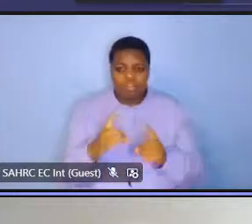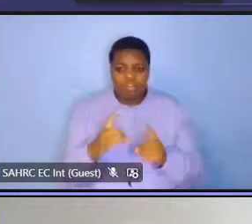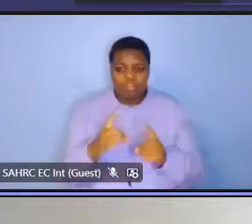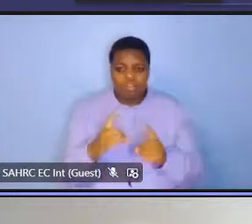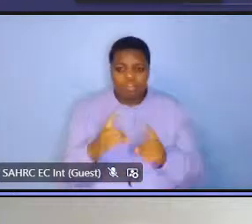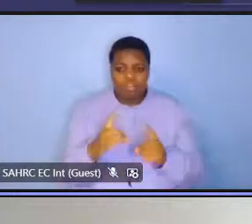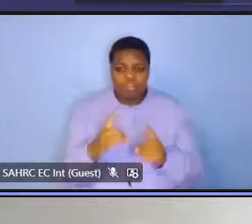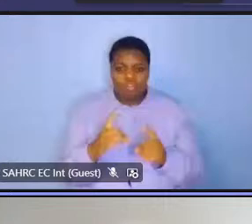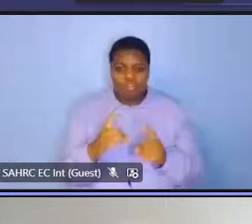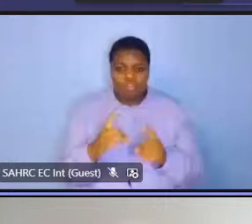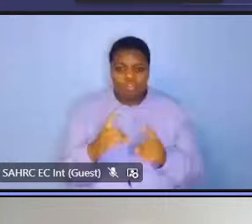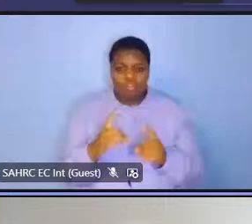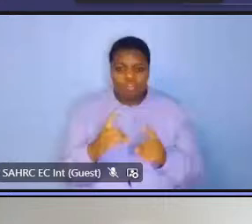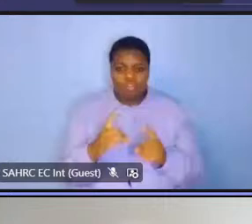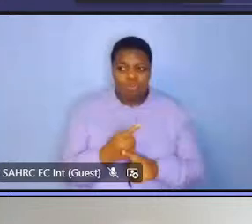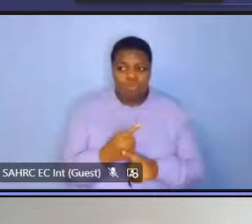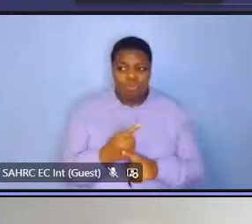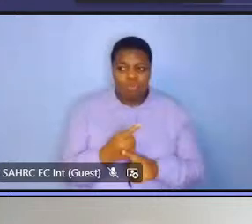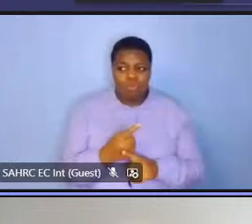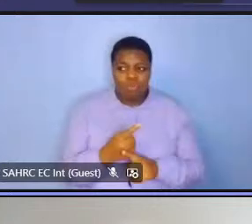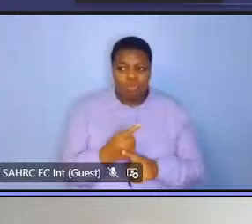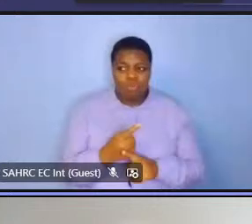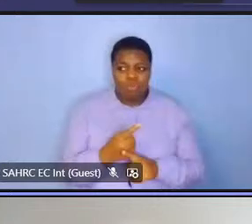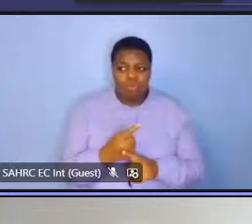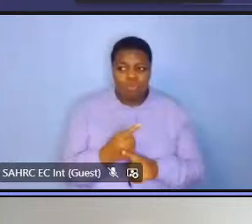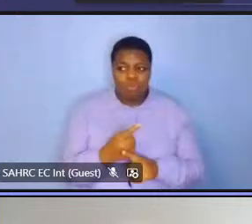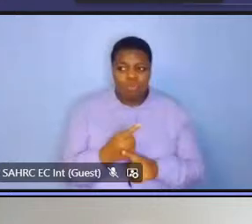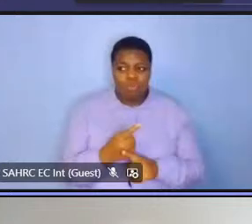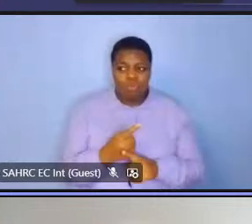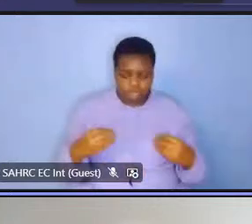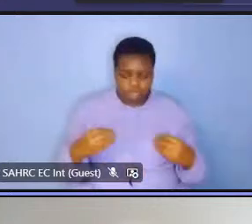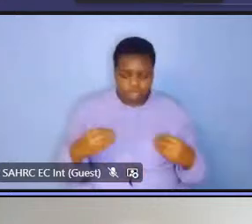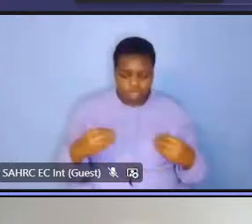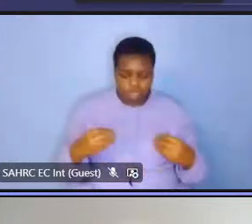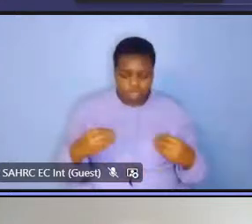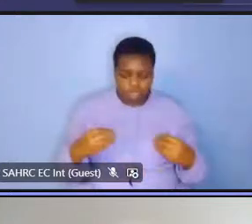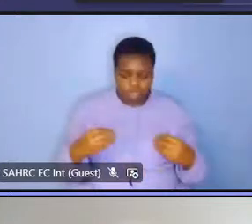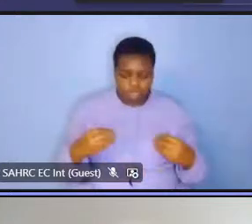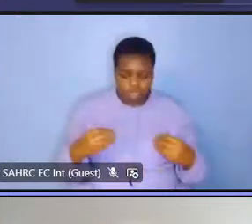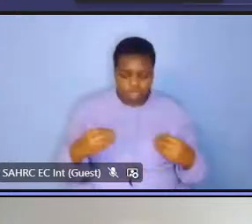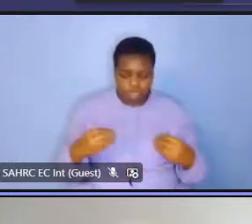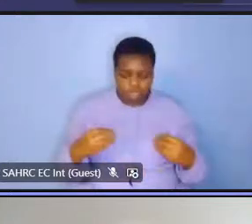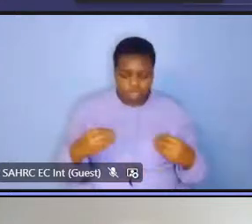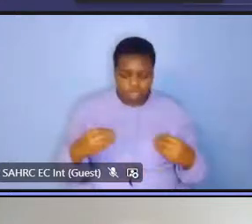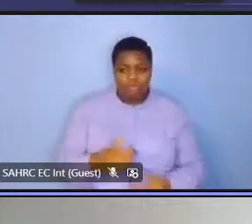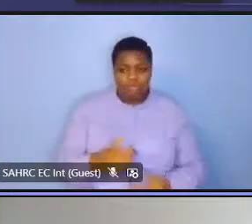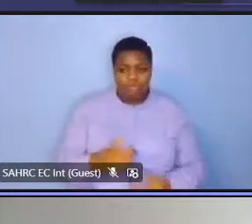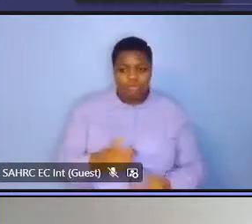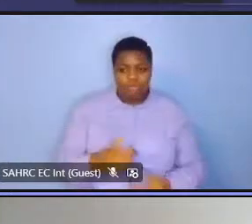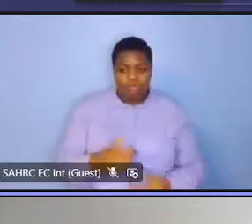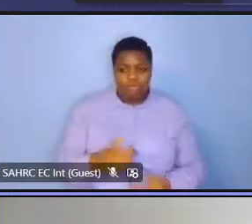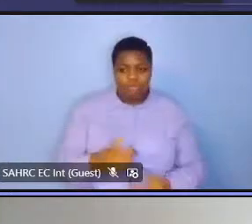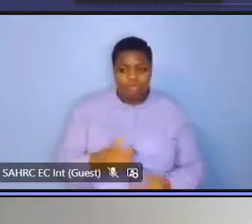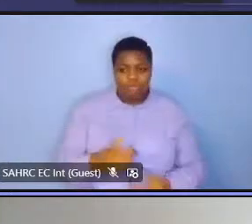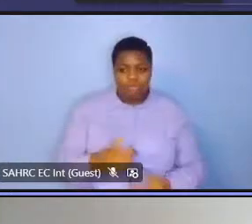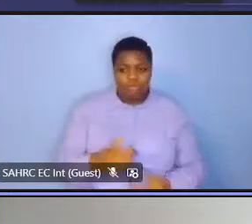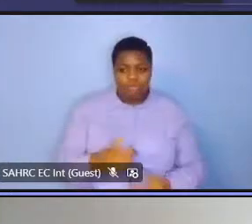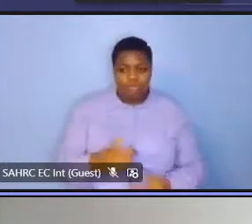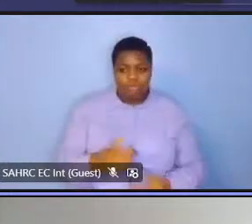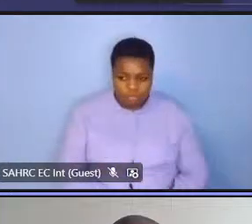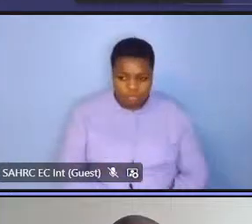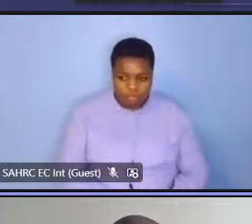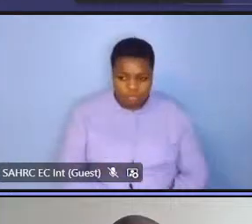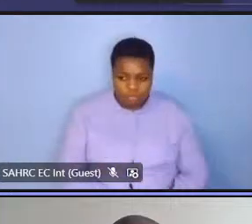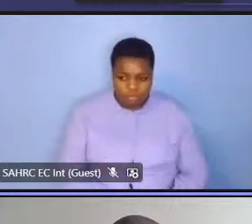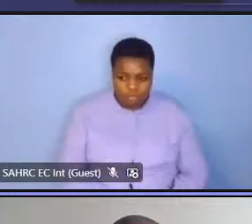must be available, accessible, adaptable, and acceptable. When it comes to